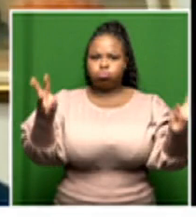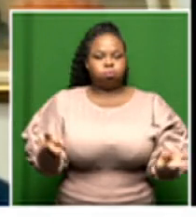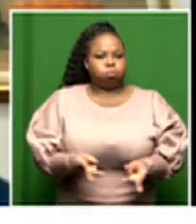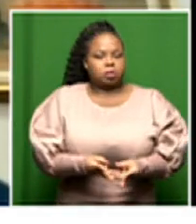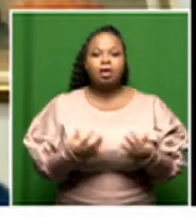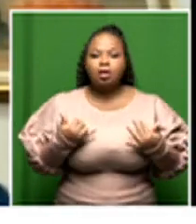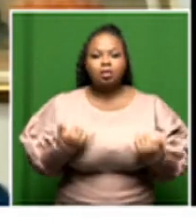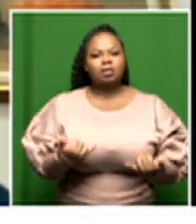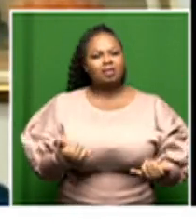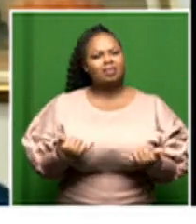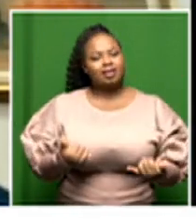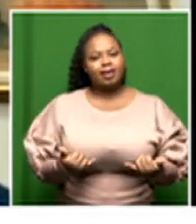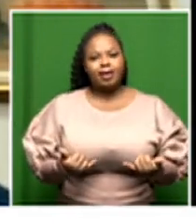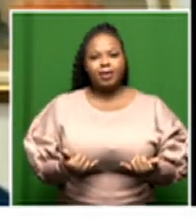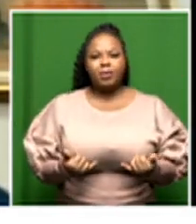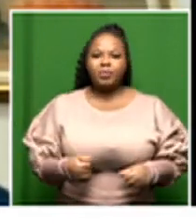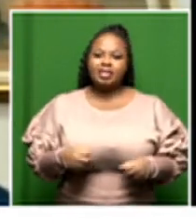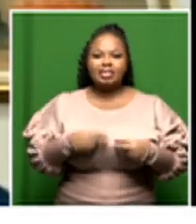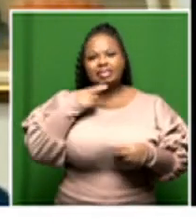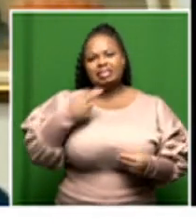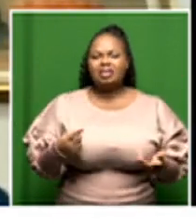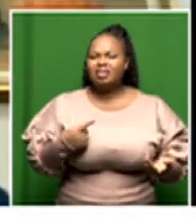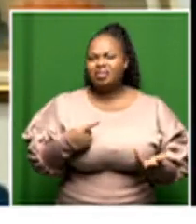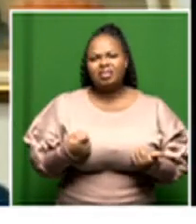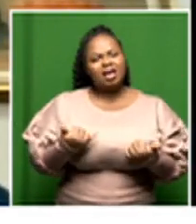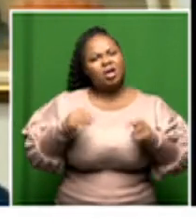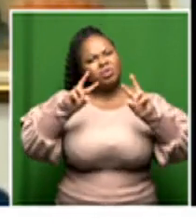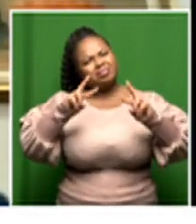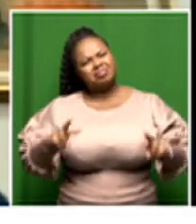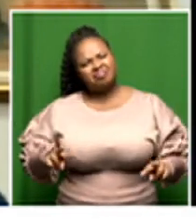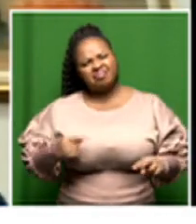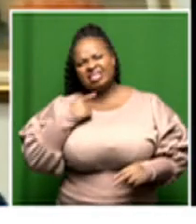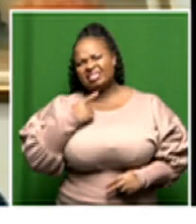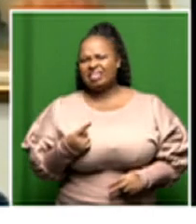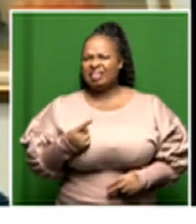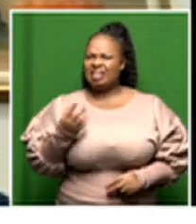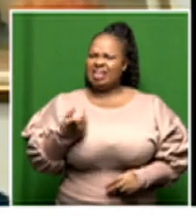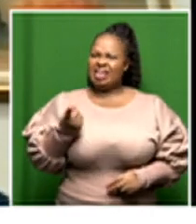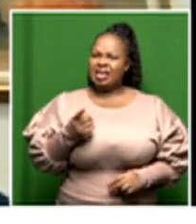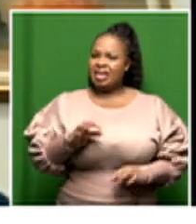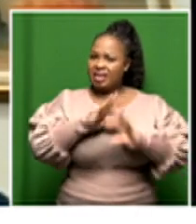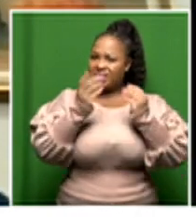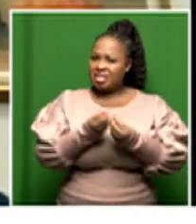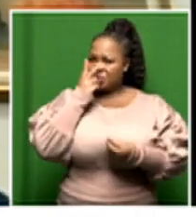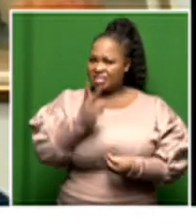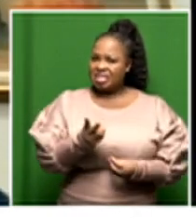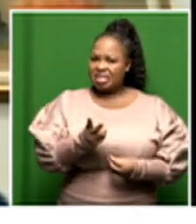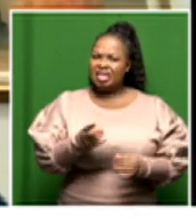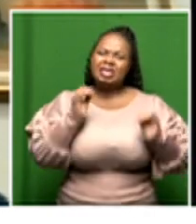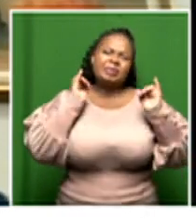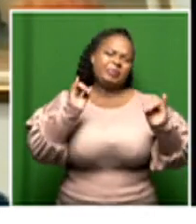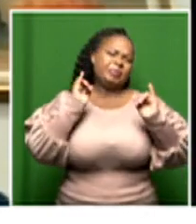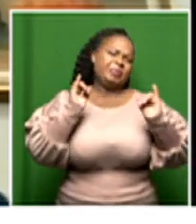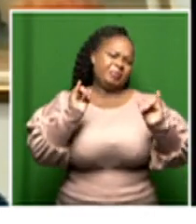then suddenly there's this ceasefire. I regard it as cynical, what we're seeing, and